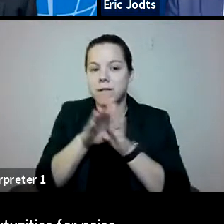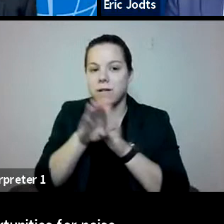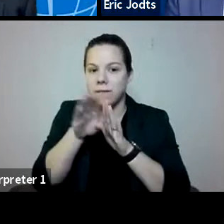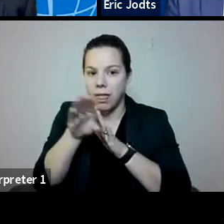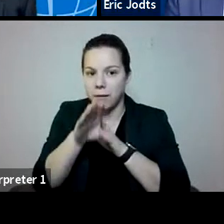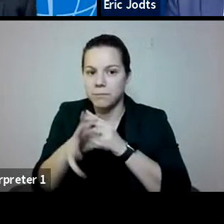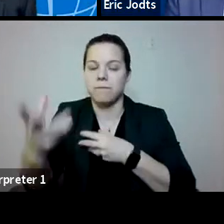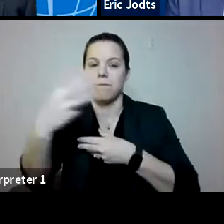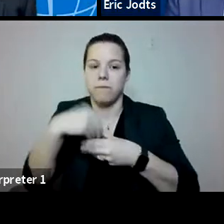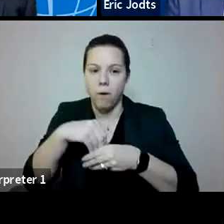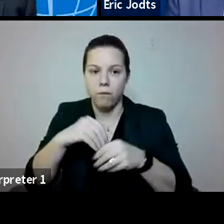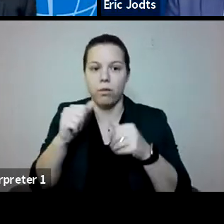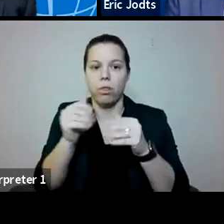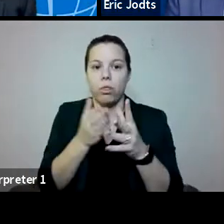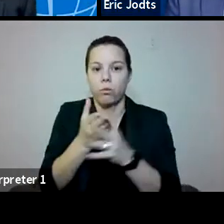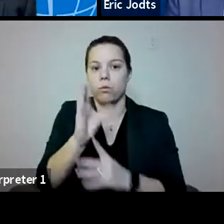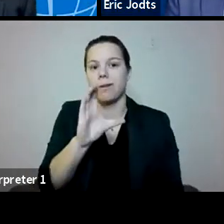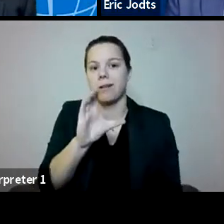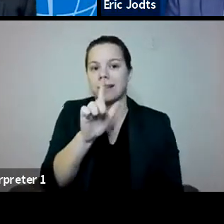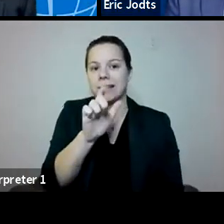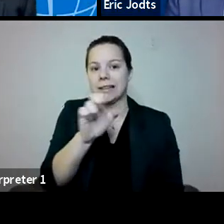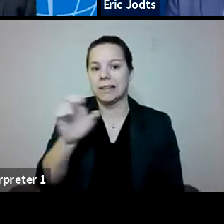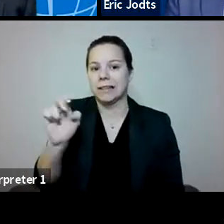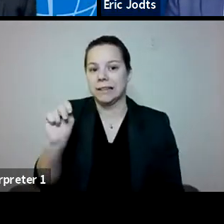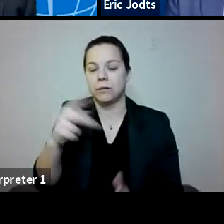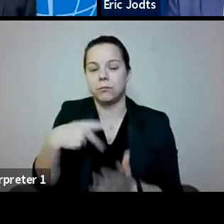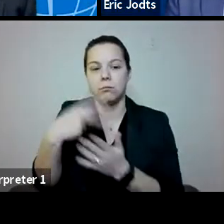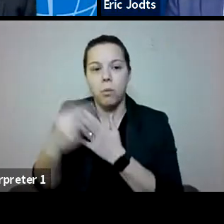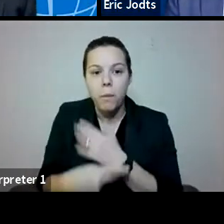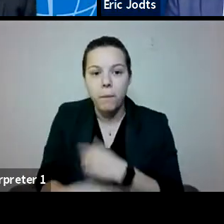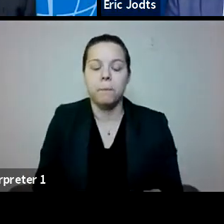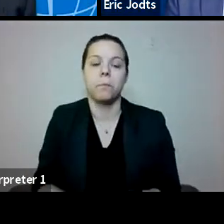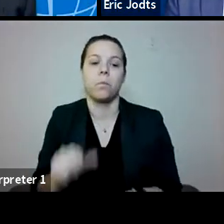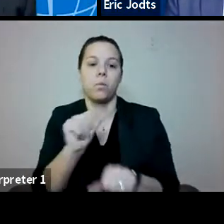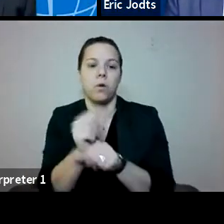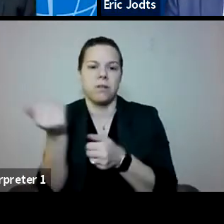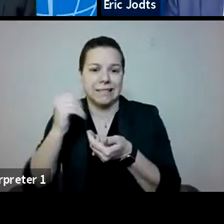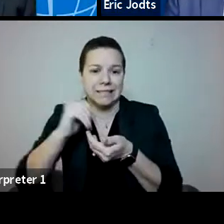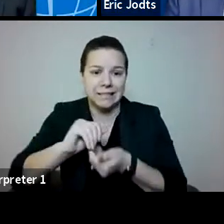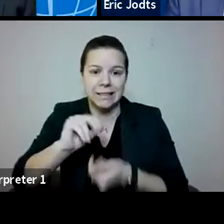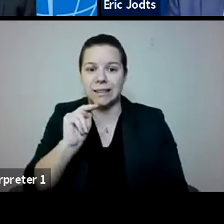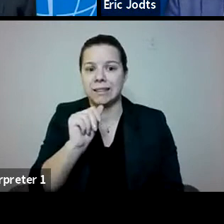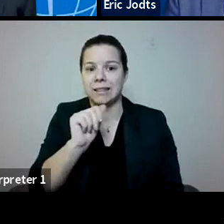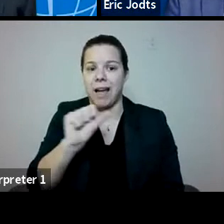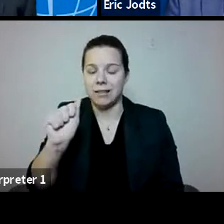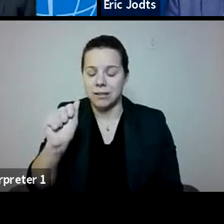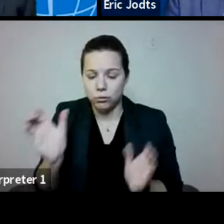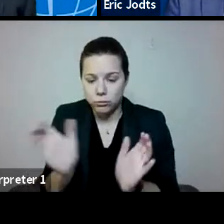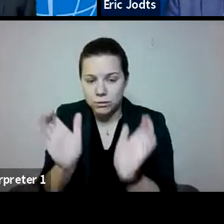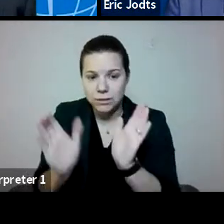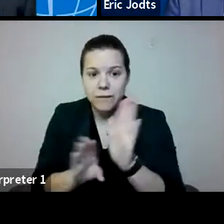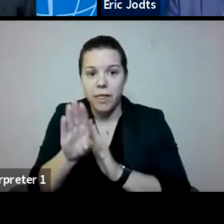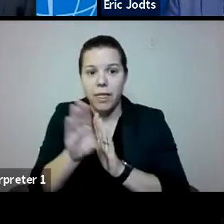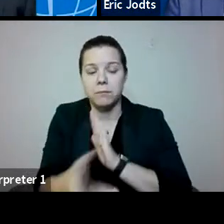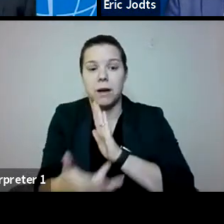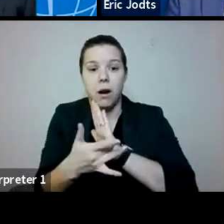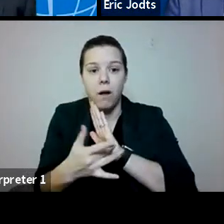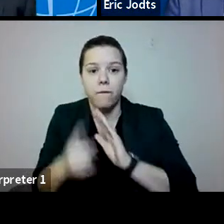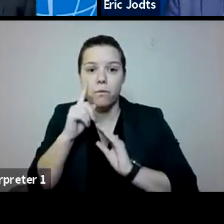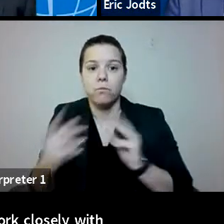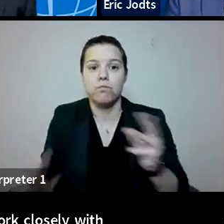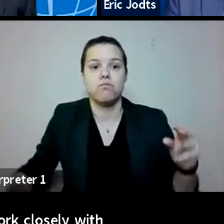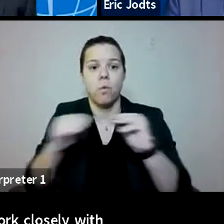CLEAN program. We work very closely with NASA, encouraging them to develop technologies for quiet aircraft as